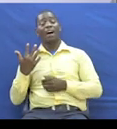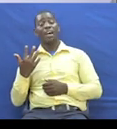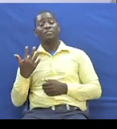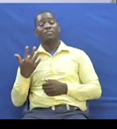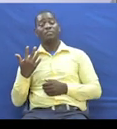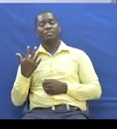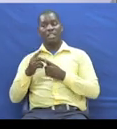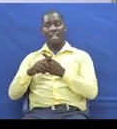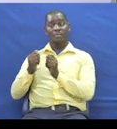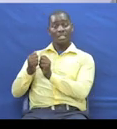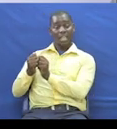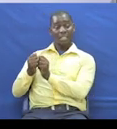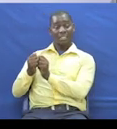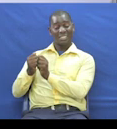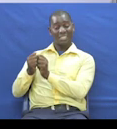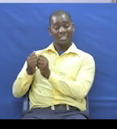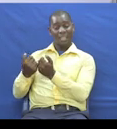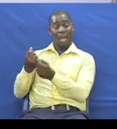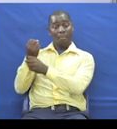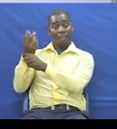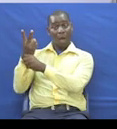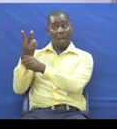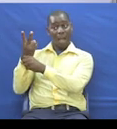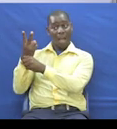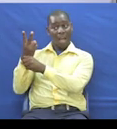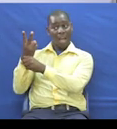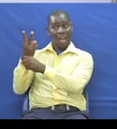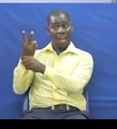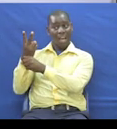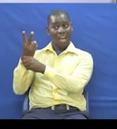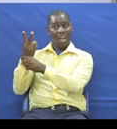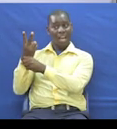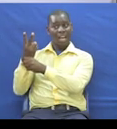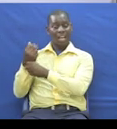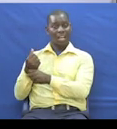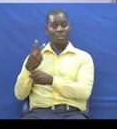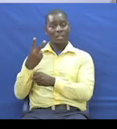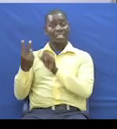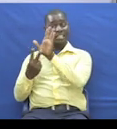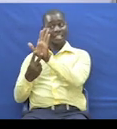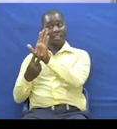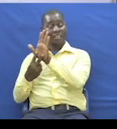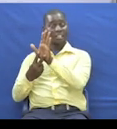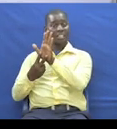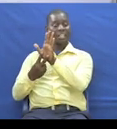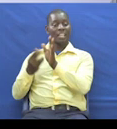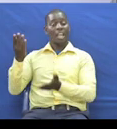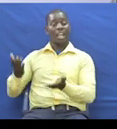1.675 times 10, we have said power what? Very good, power negative 27. Power negative 27